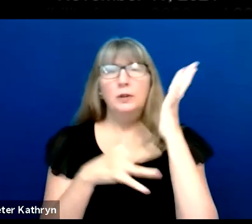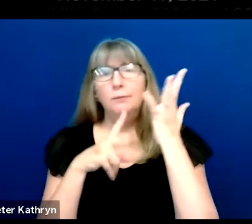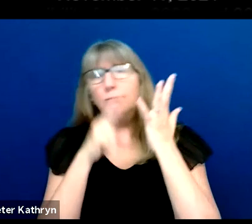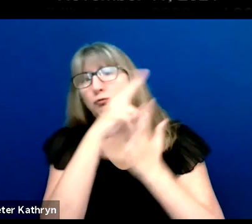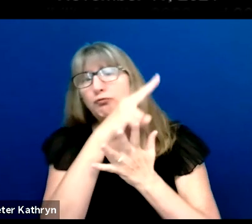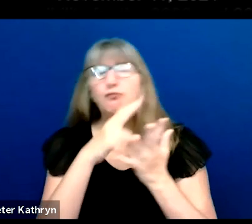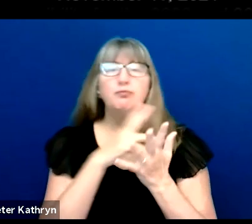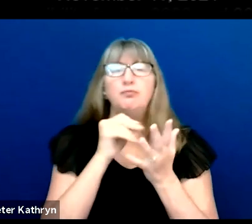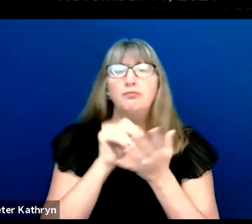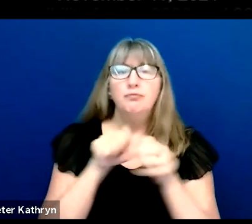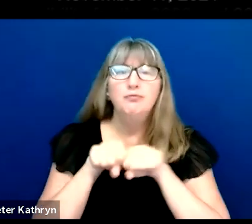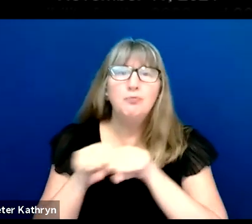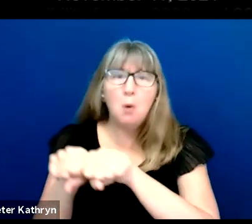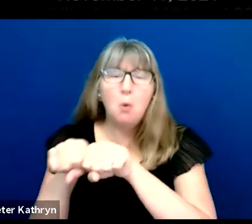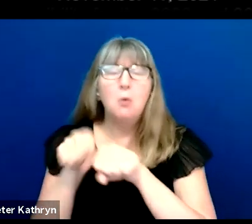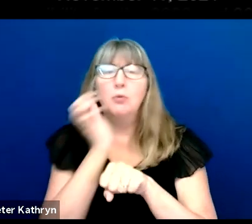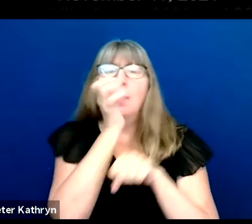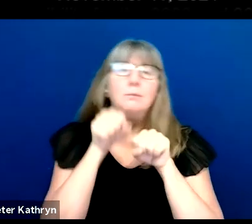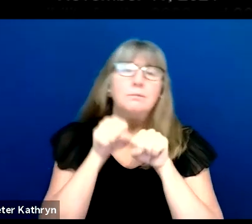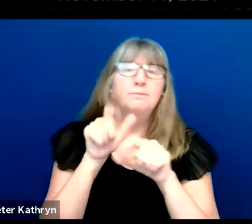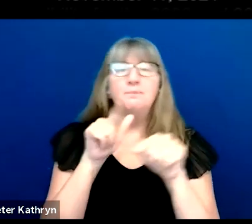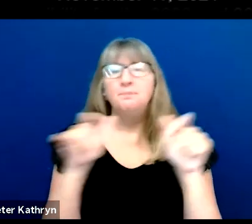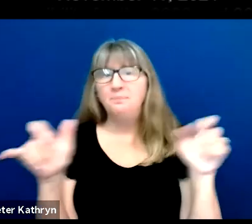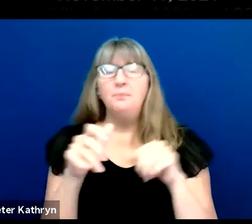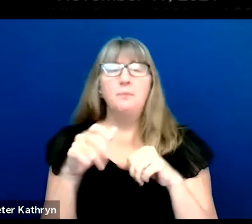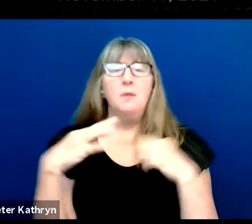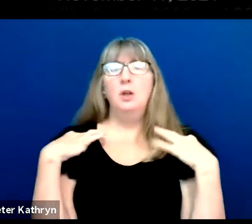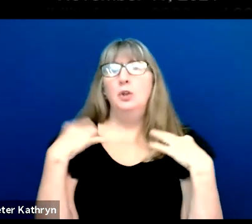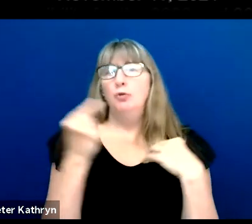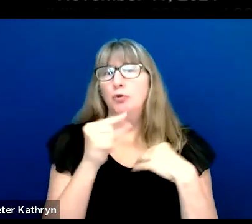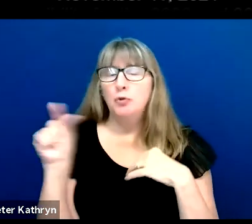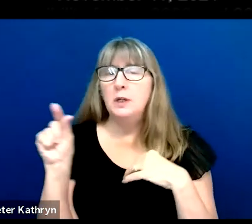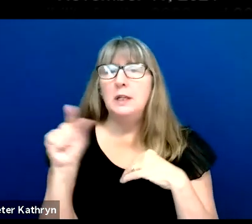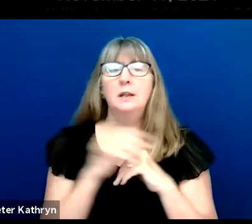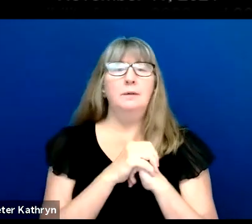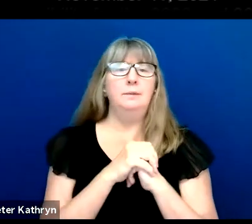a green shirt, and that is the stereotype